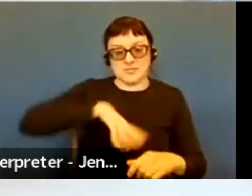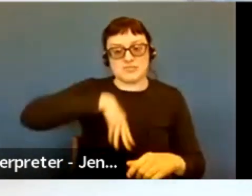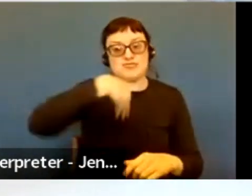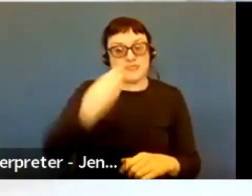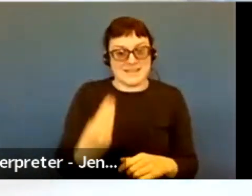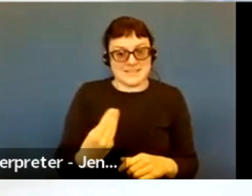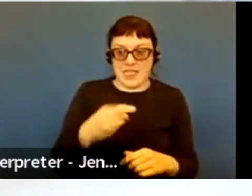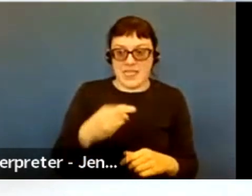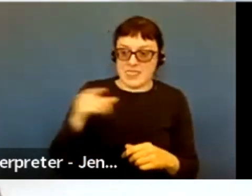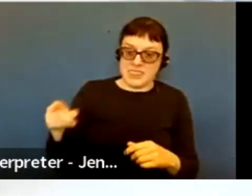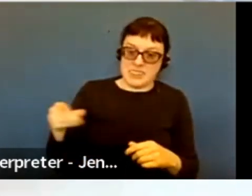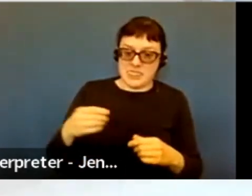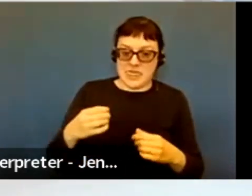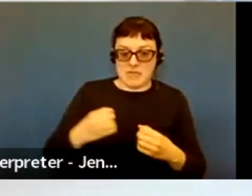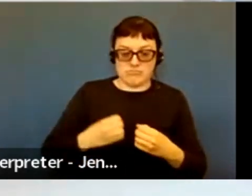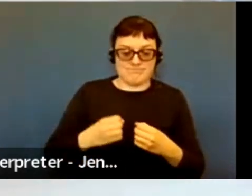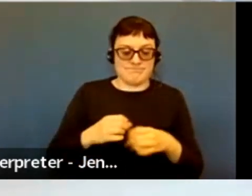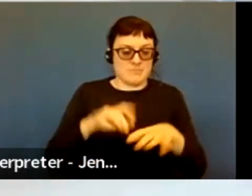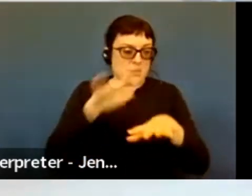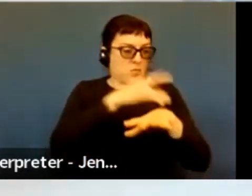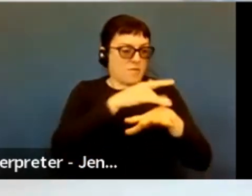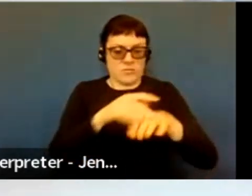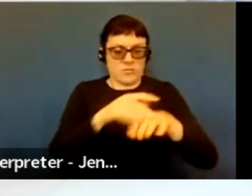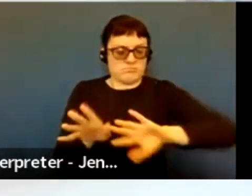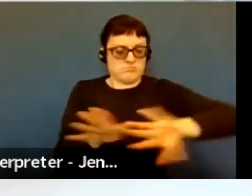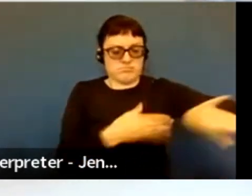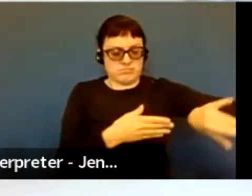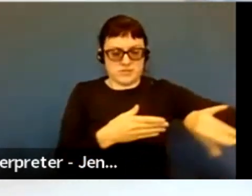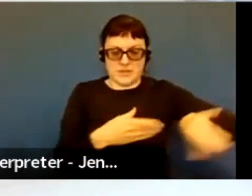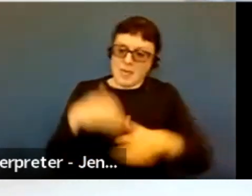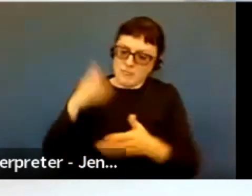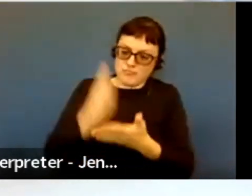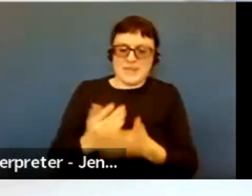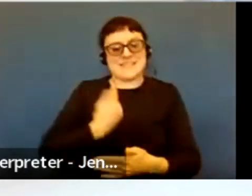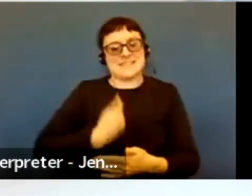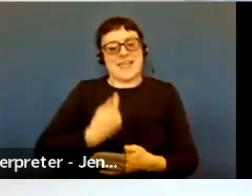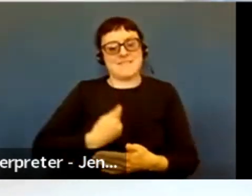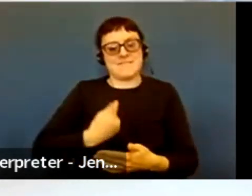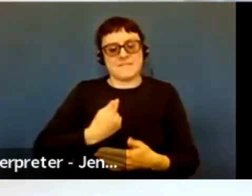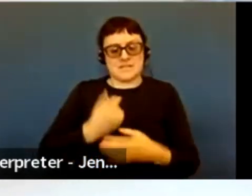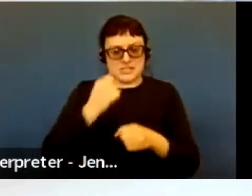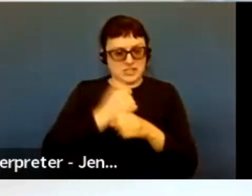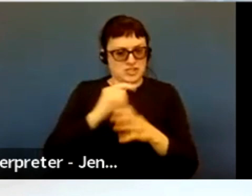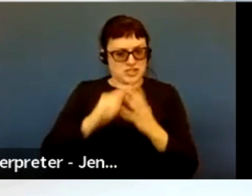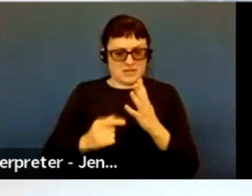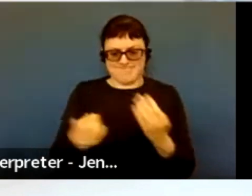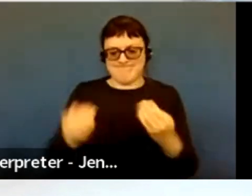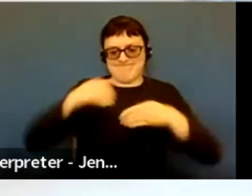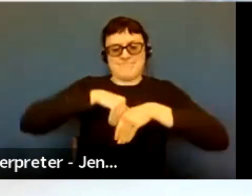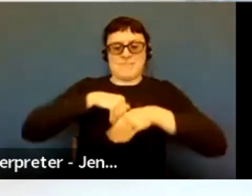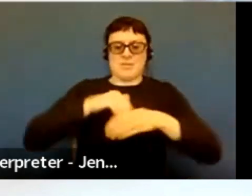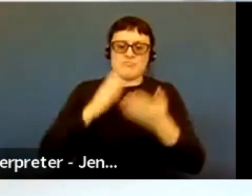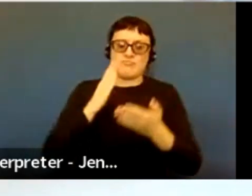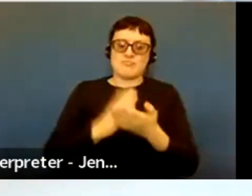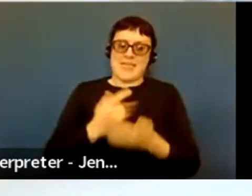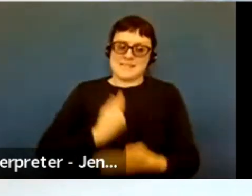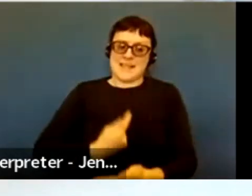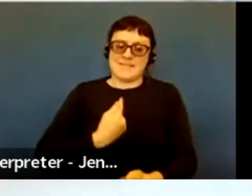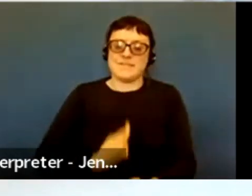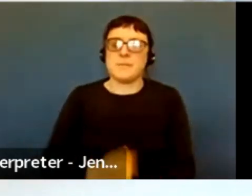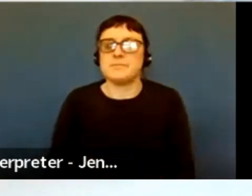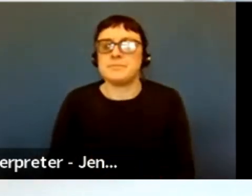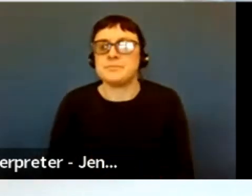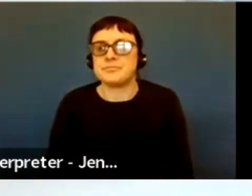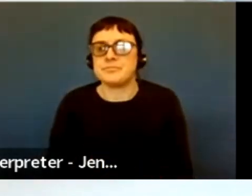they're doing is letting go of performance of gender and moving into authentic, inhabitation, right, of their